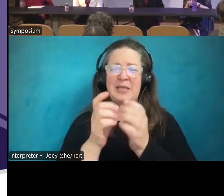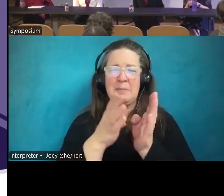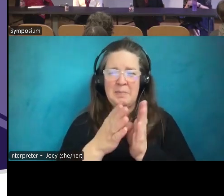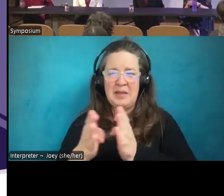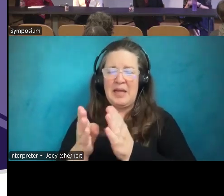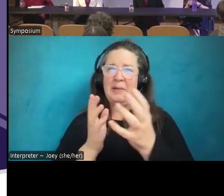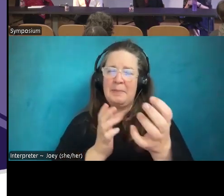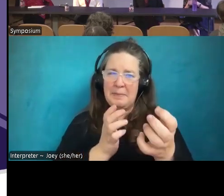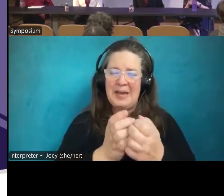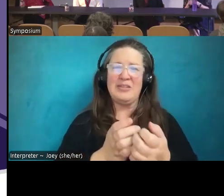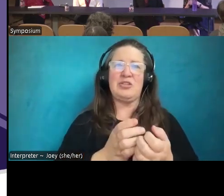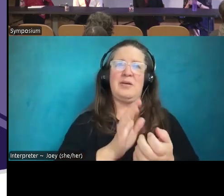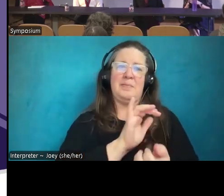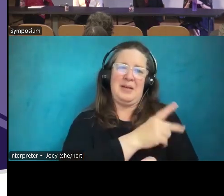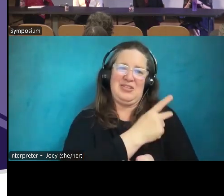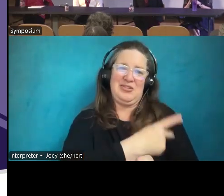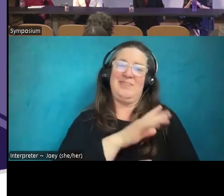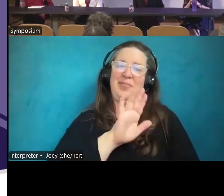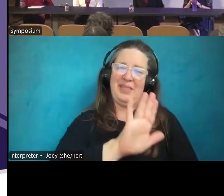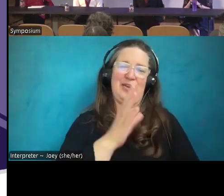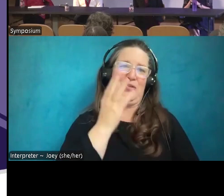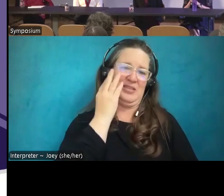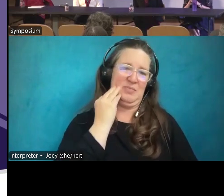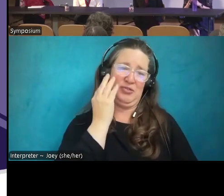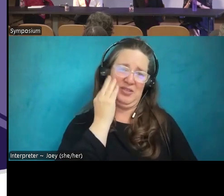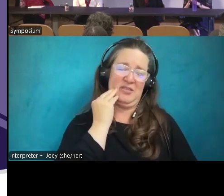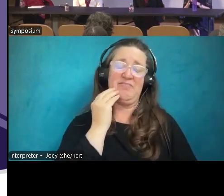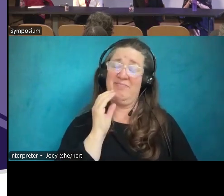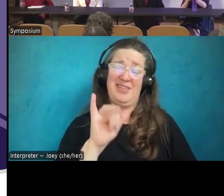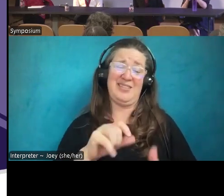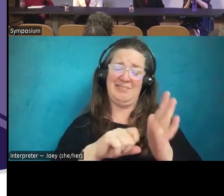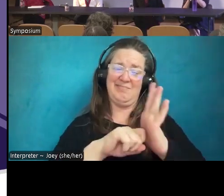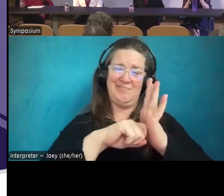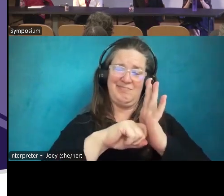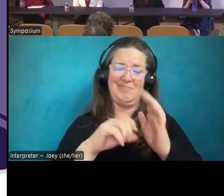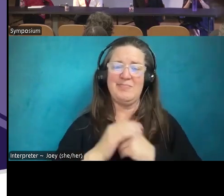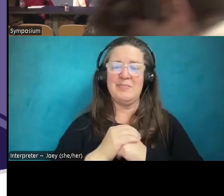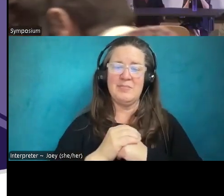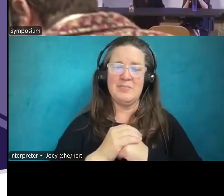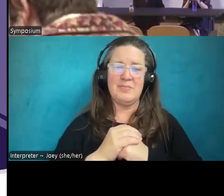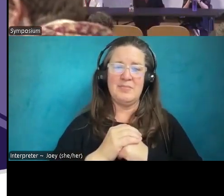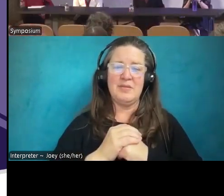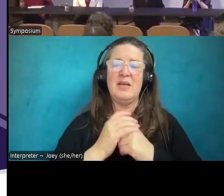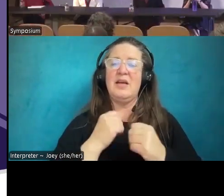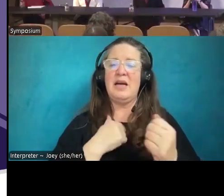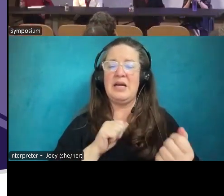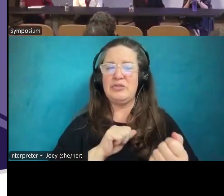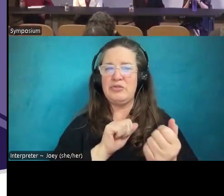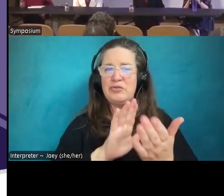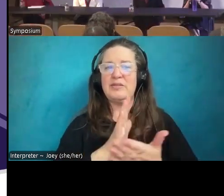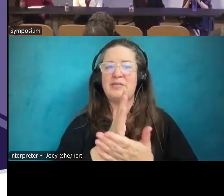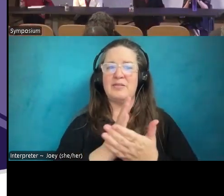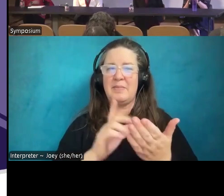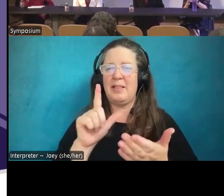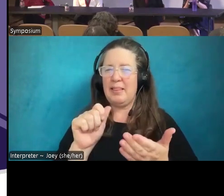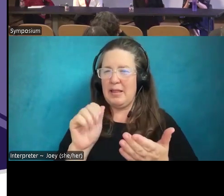is experiencing is very important. And so I addressed kind of the lab side and what some of the concerns are, and